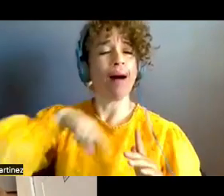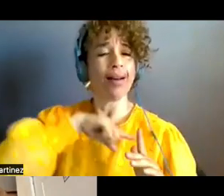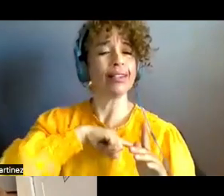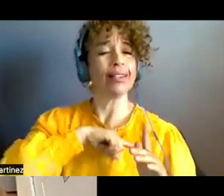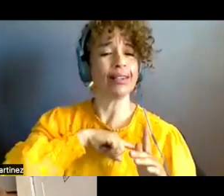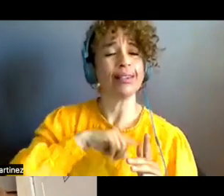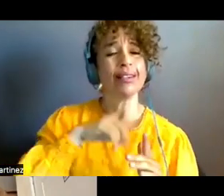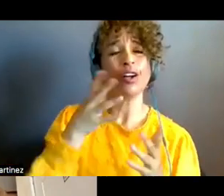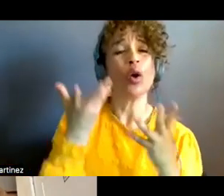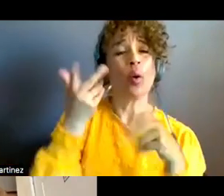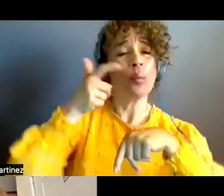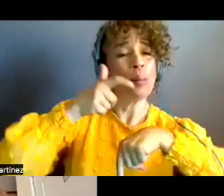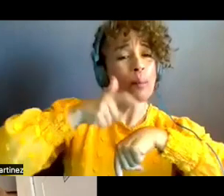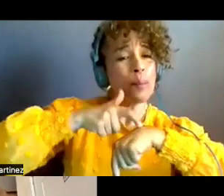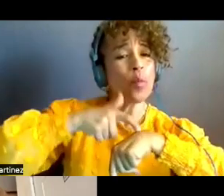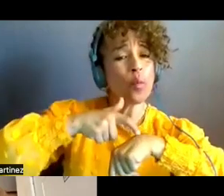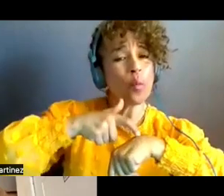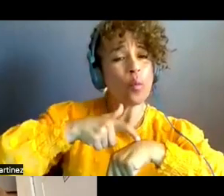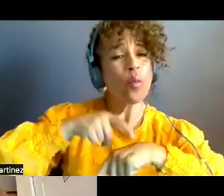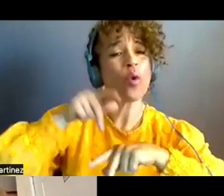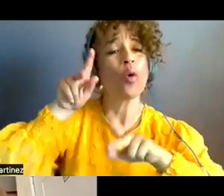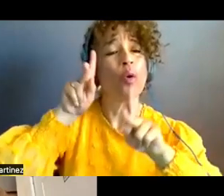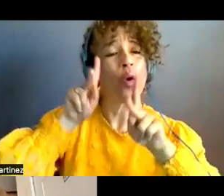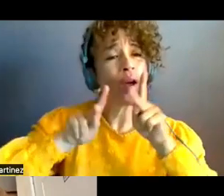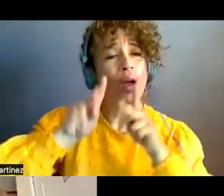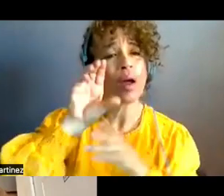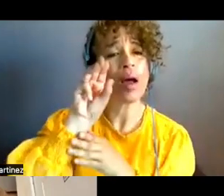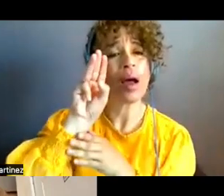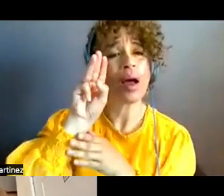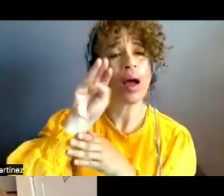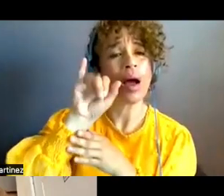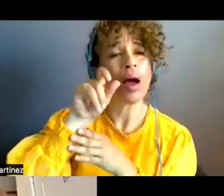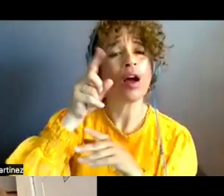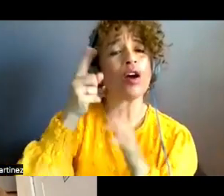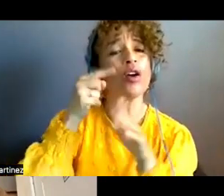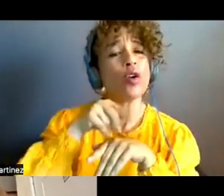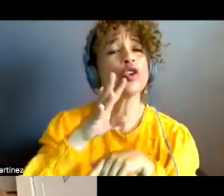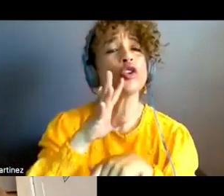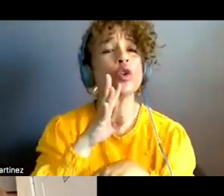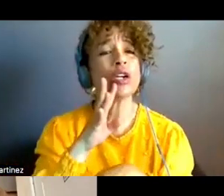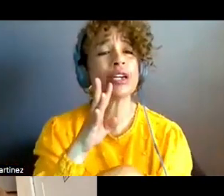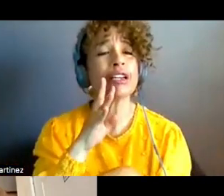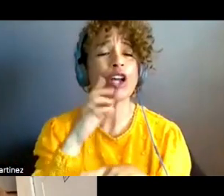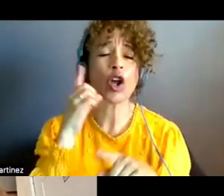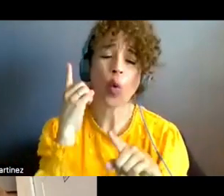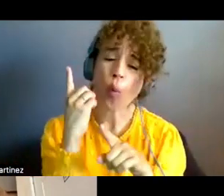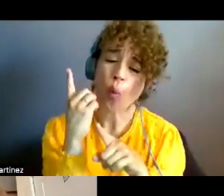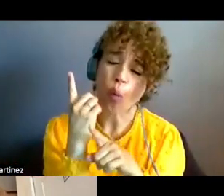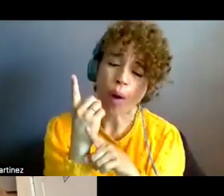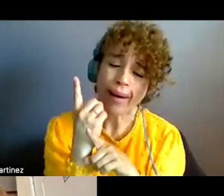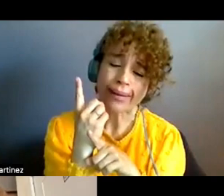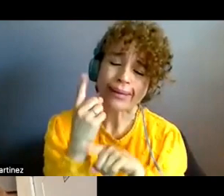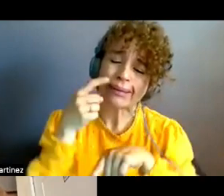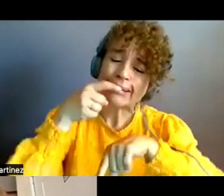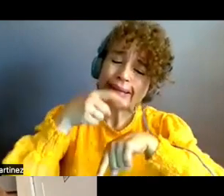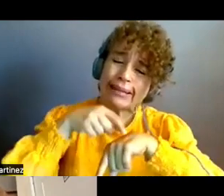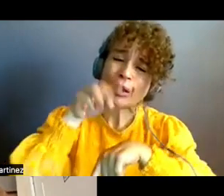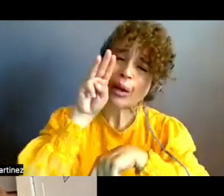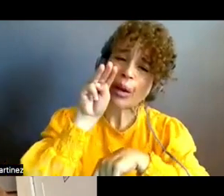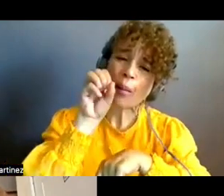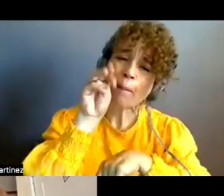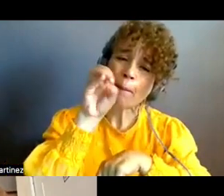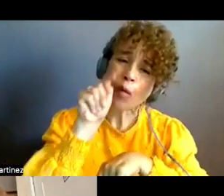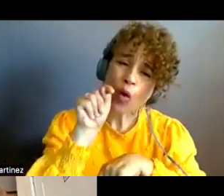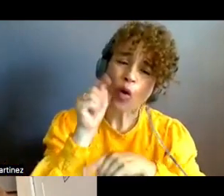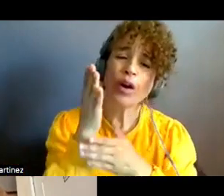to us through time, but there are people composing in this moment that speak to us right in this moment in ways that